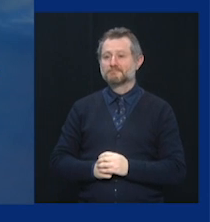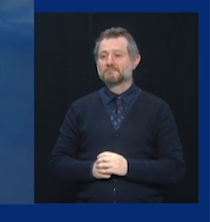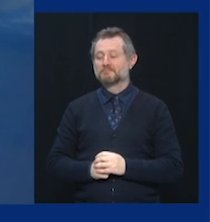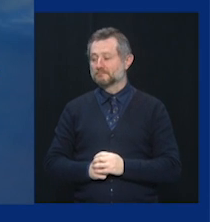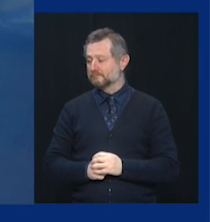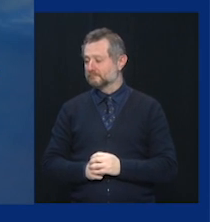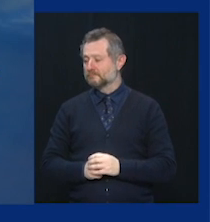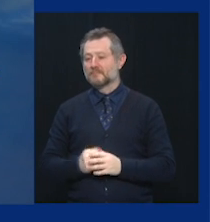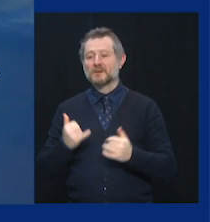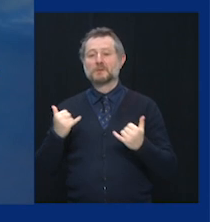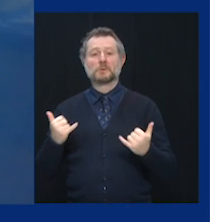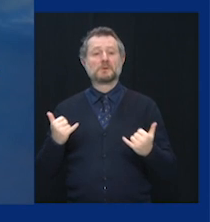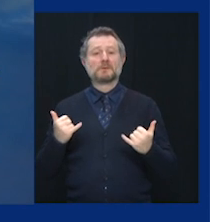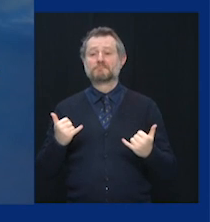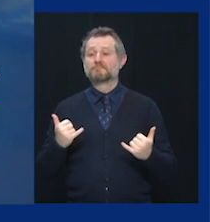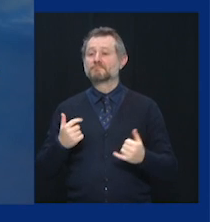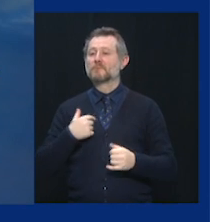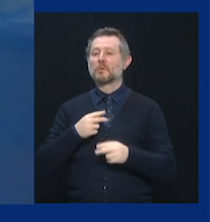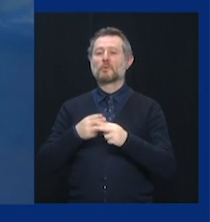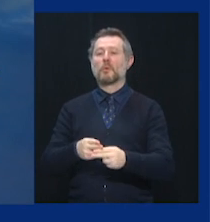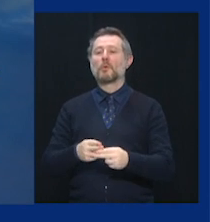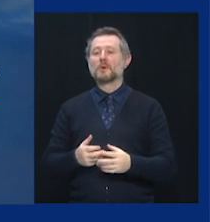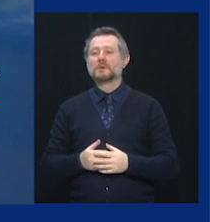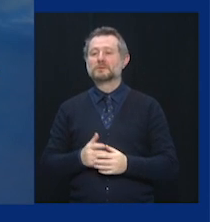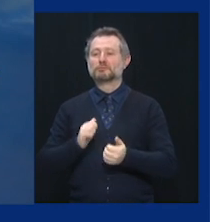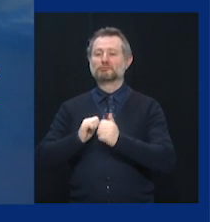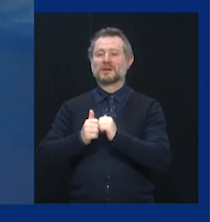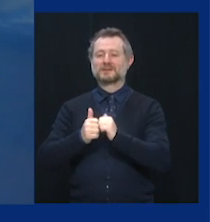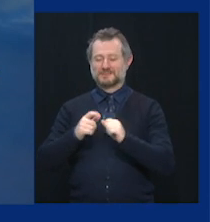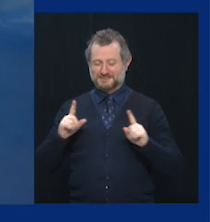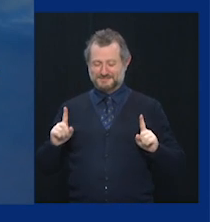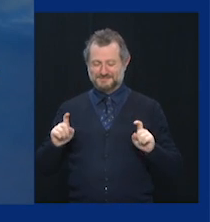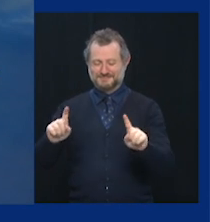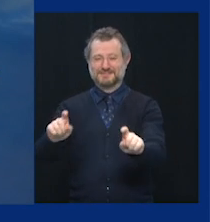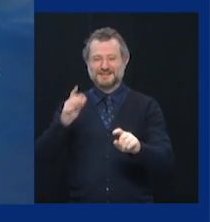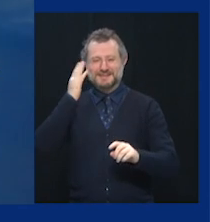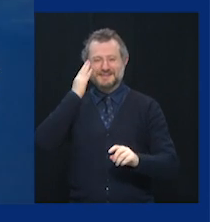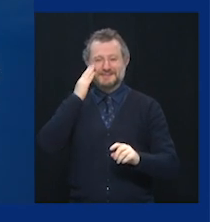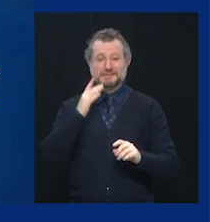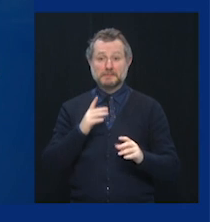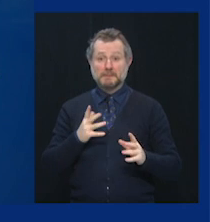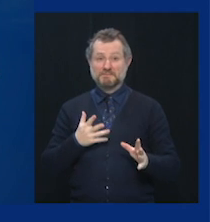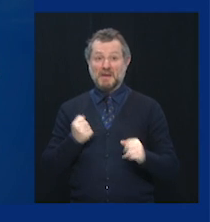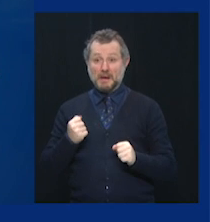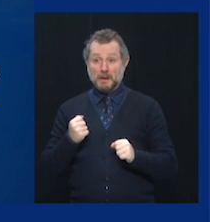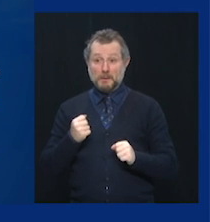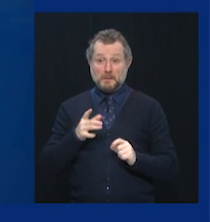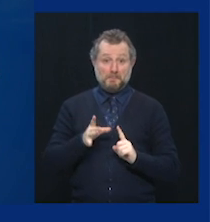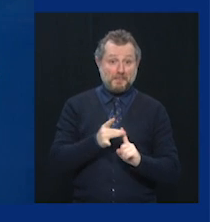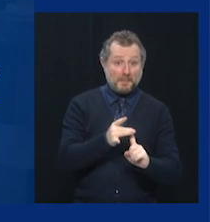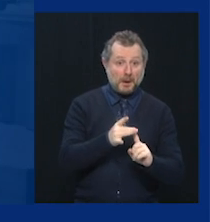Where we are in this foot race, how fast does the infection rate go up? How fast do we vaccinate?